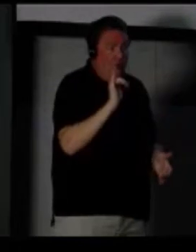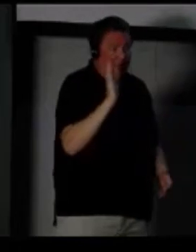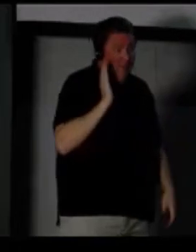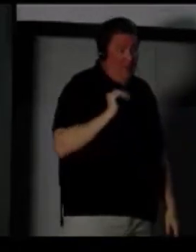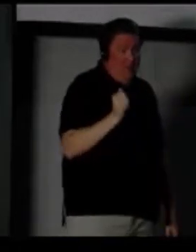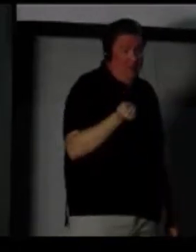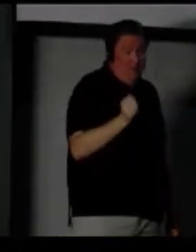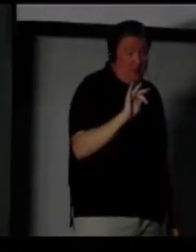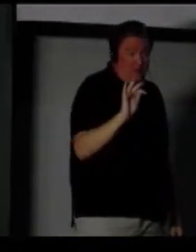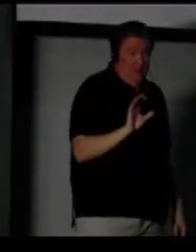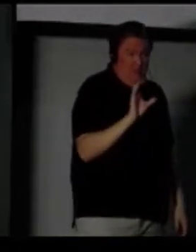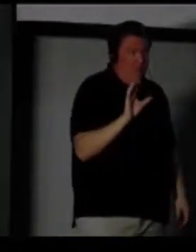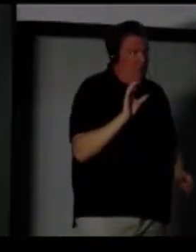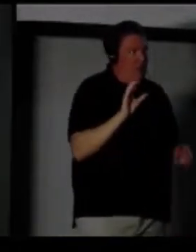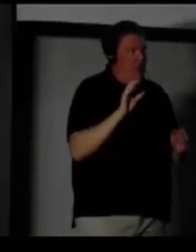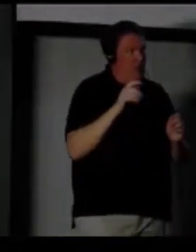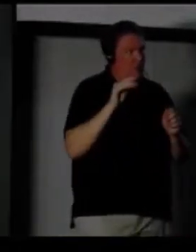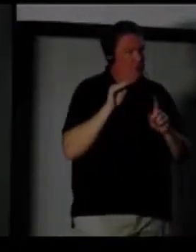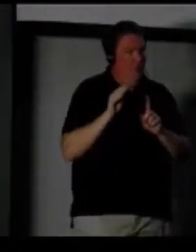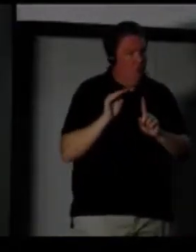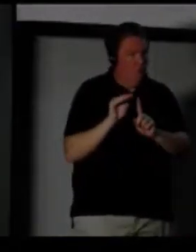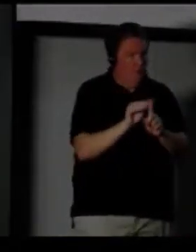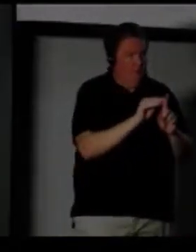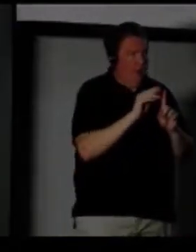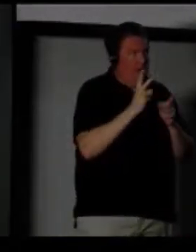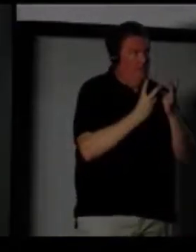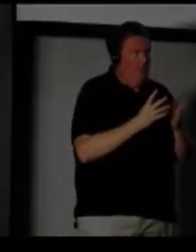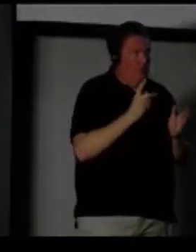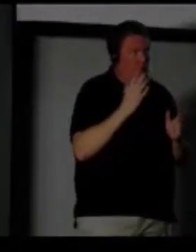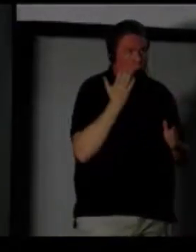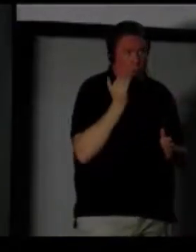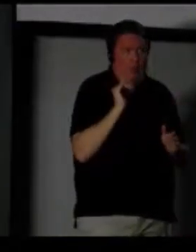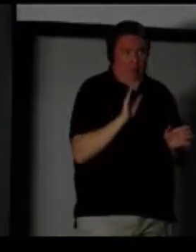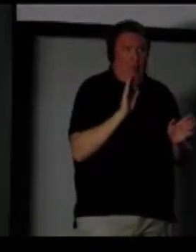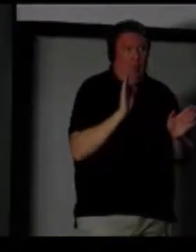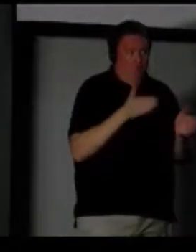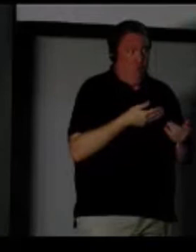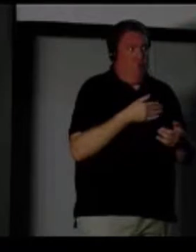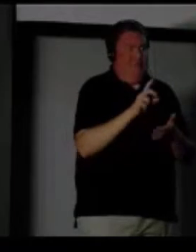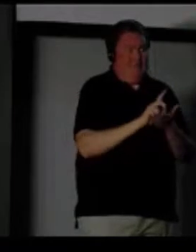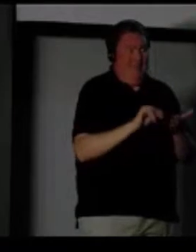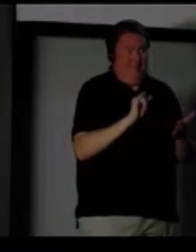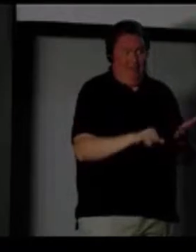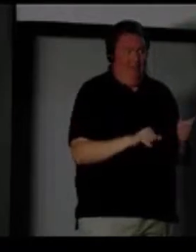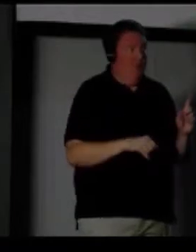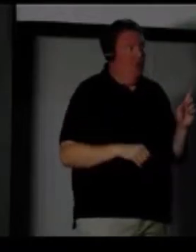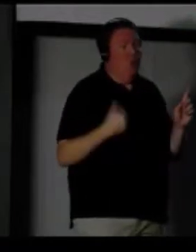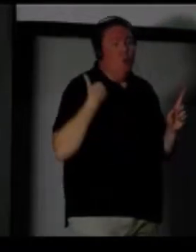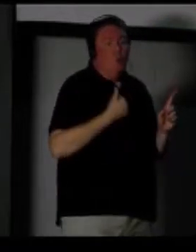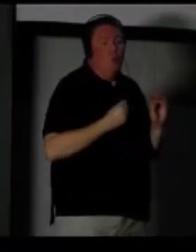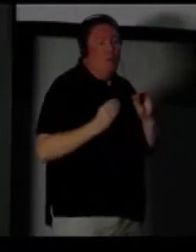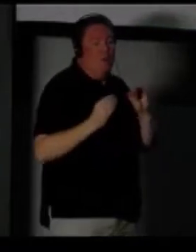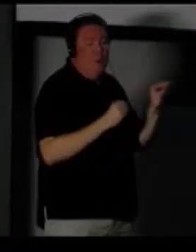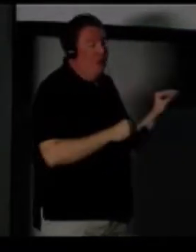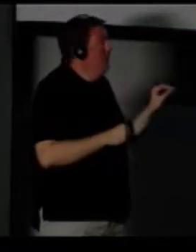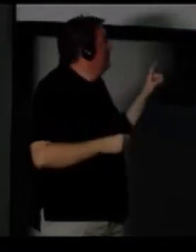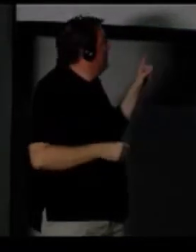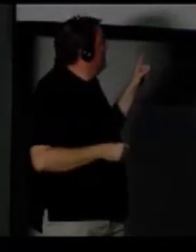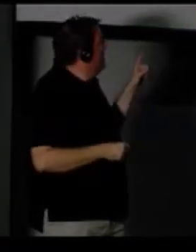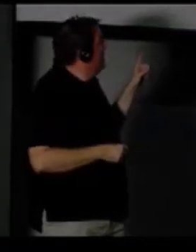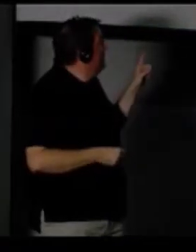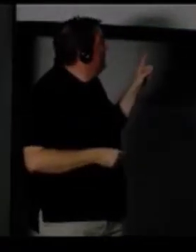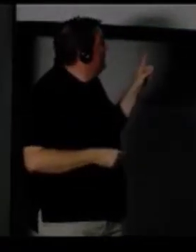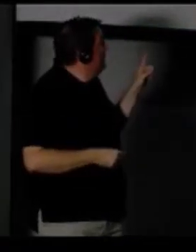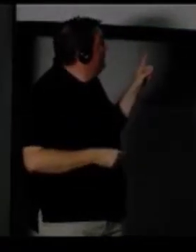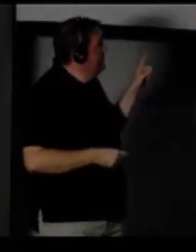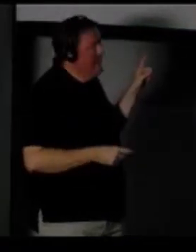remind them of its unique purpose, we printed a polymer-infused glass example of the Greek